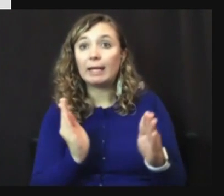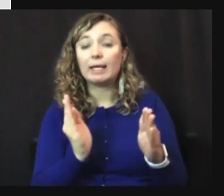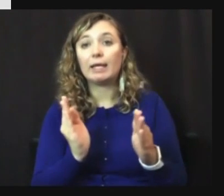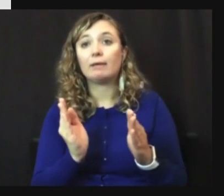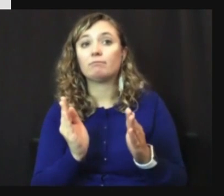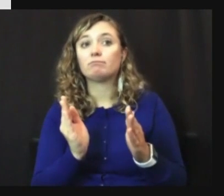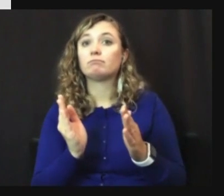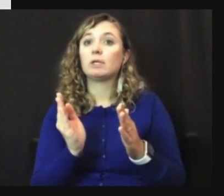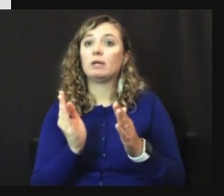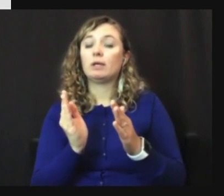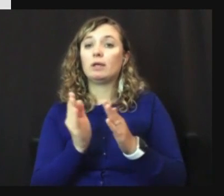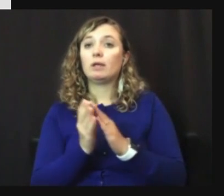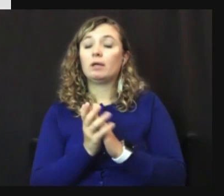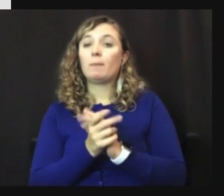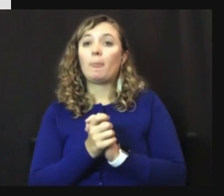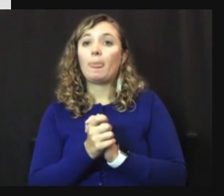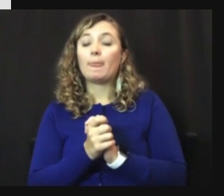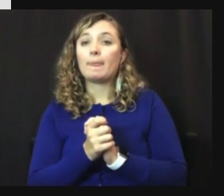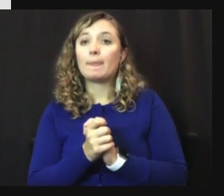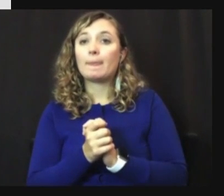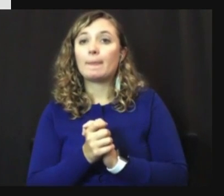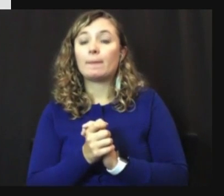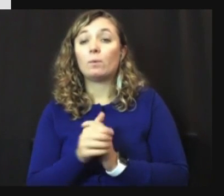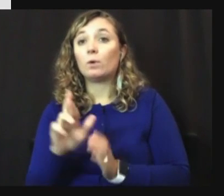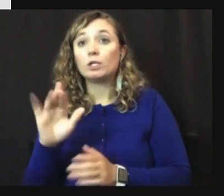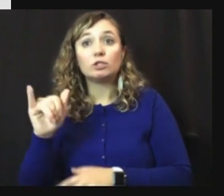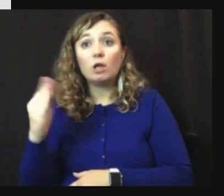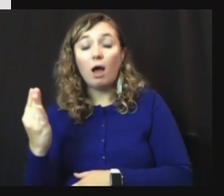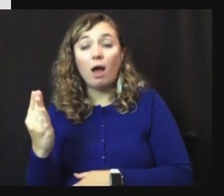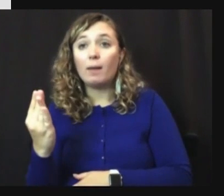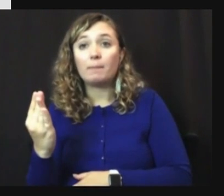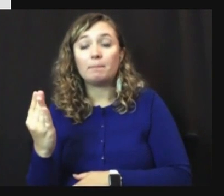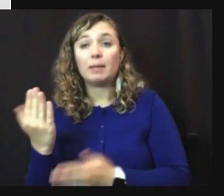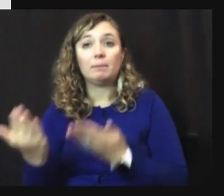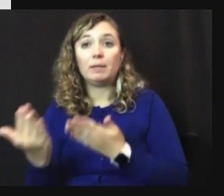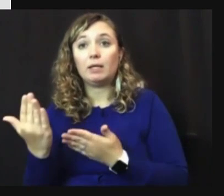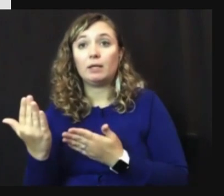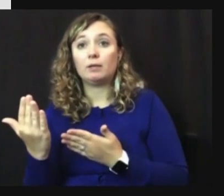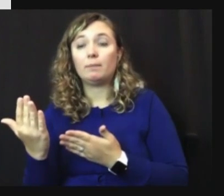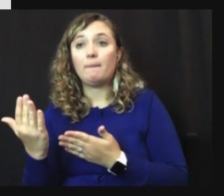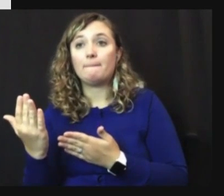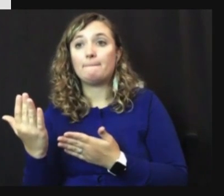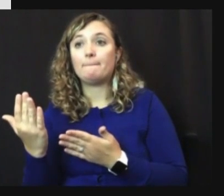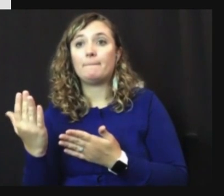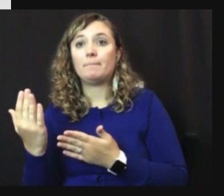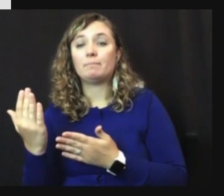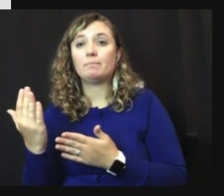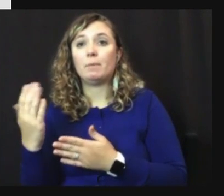you can ask for your boss to create your priorities, or you can